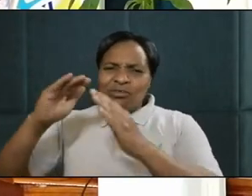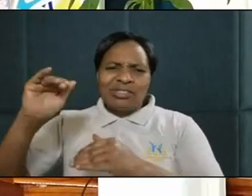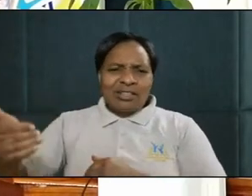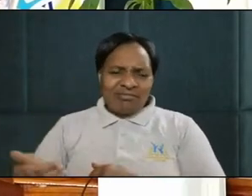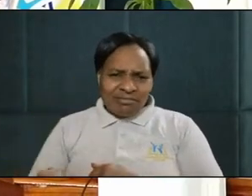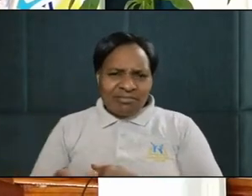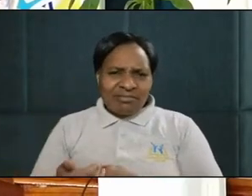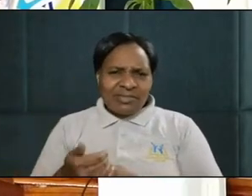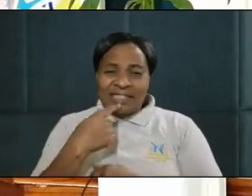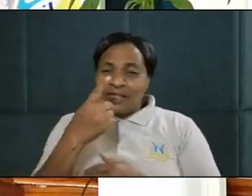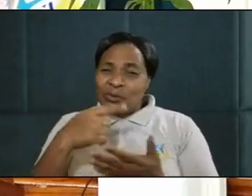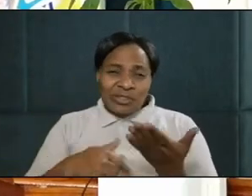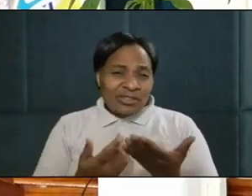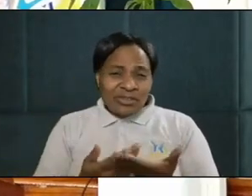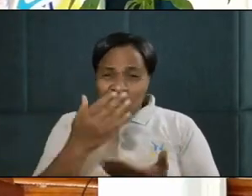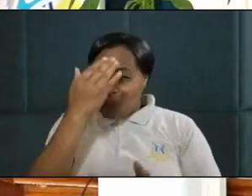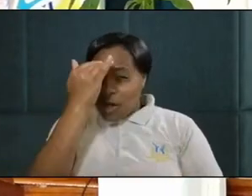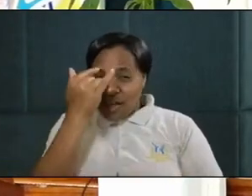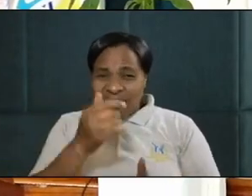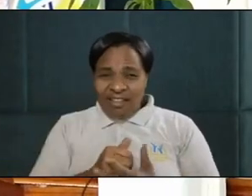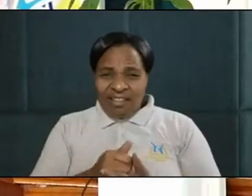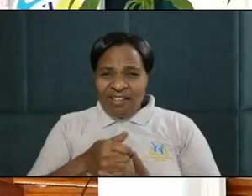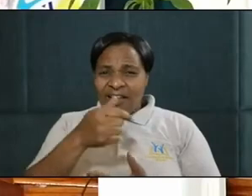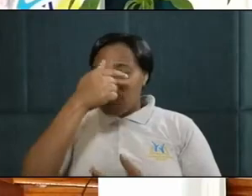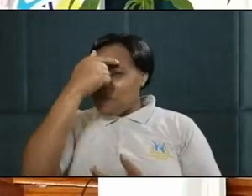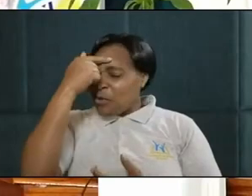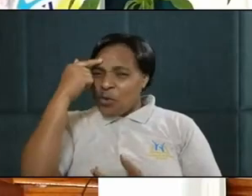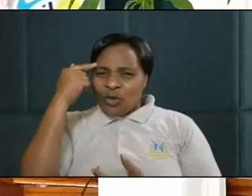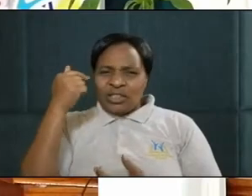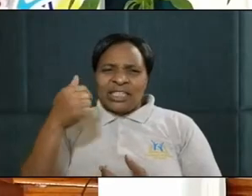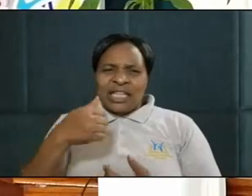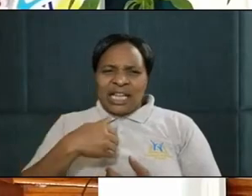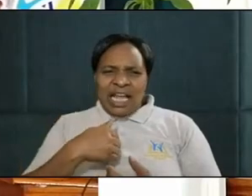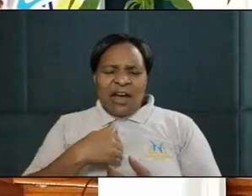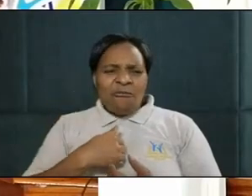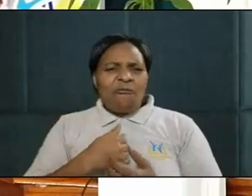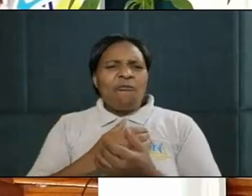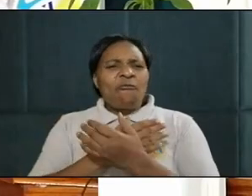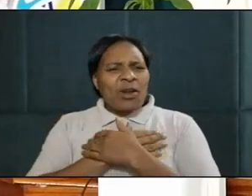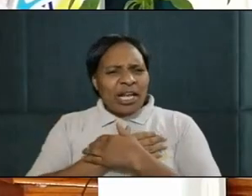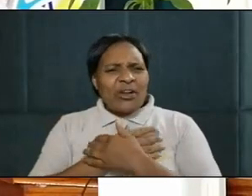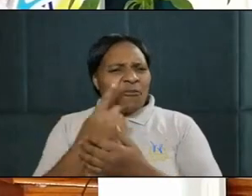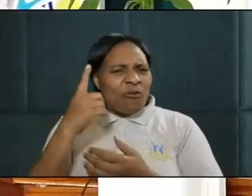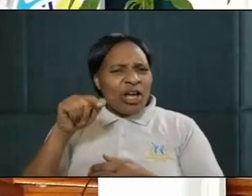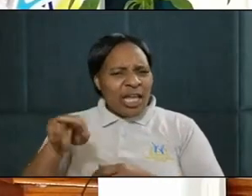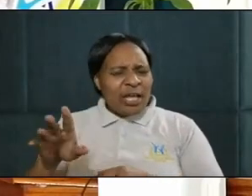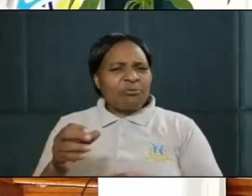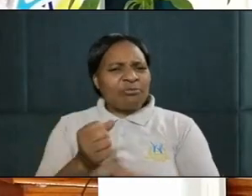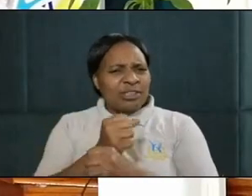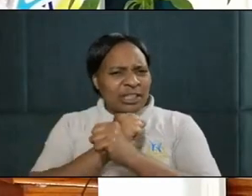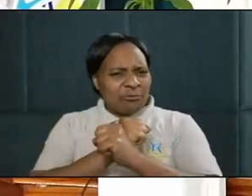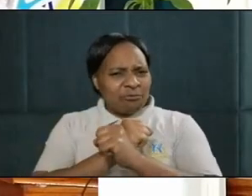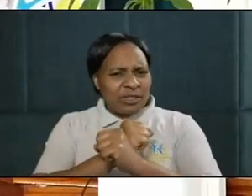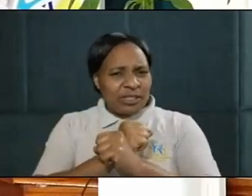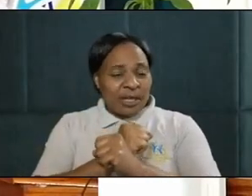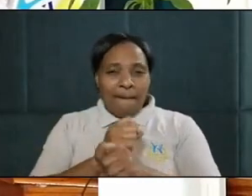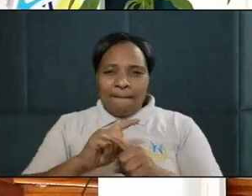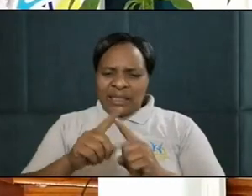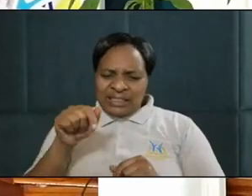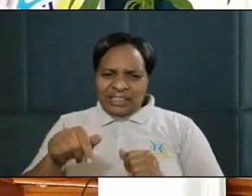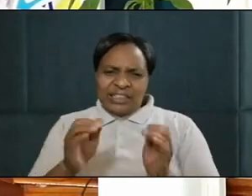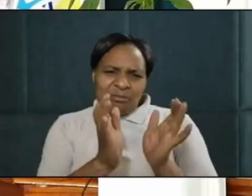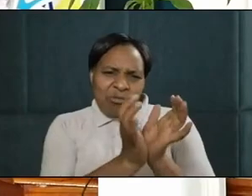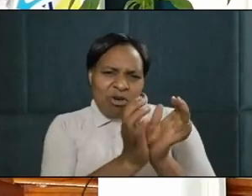told him not to go to Jerusalem. Why? Because they were afraid for his safety. Oh, for his safety. But does